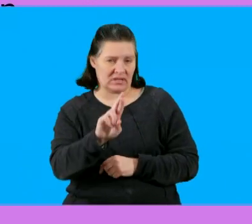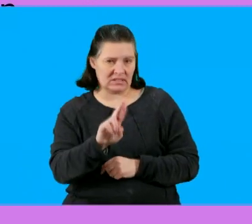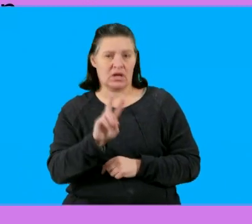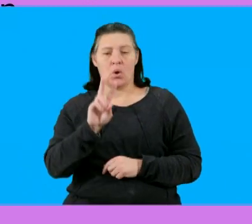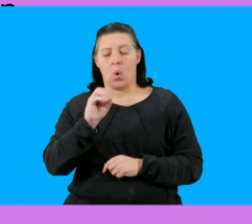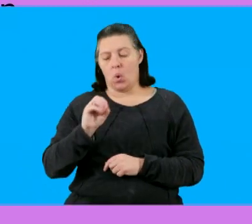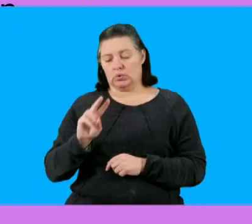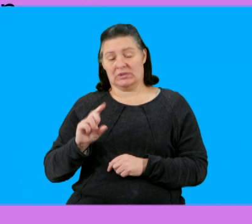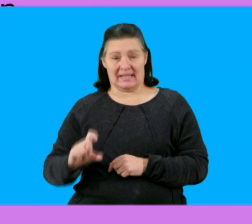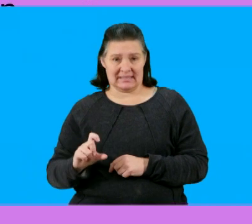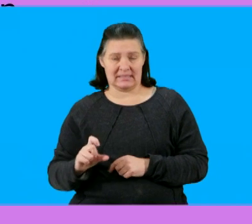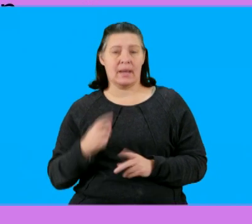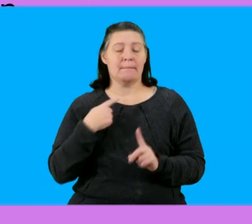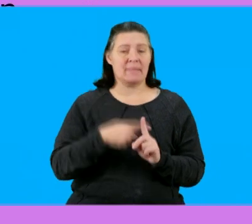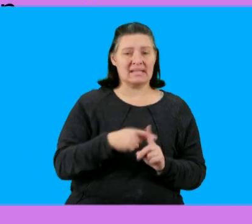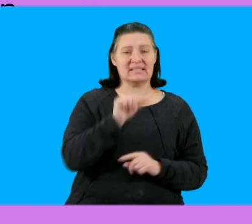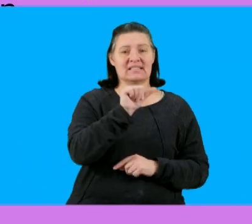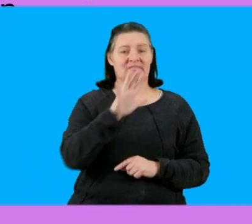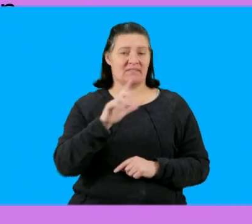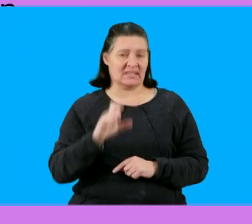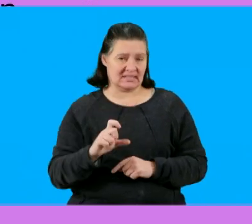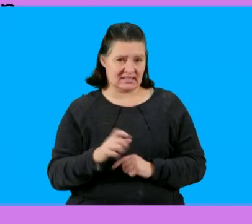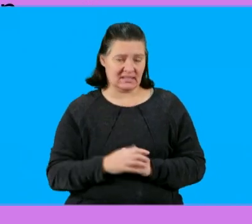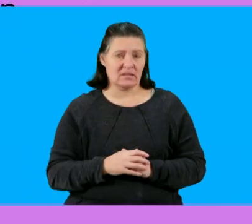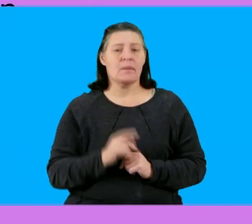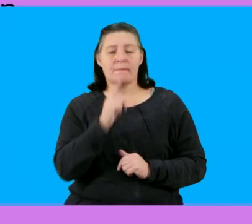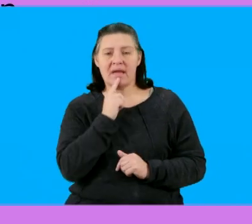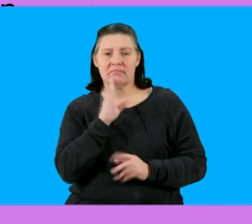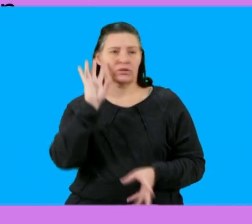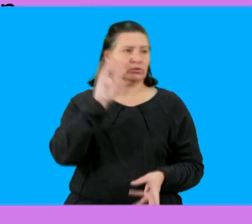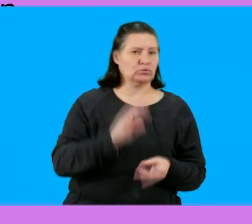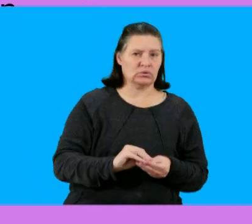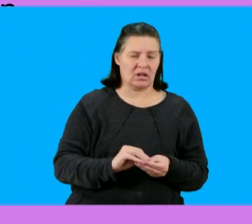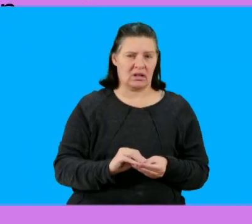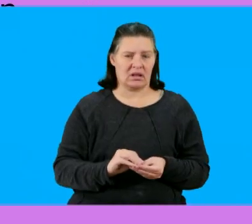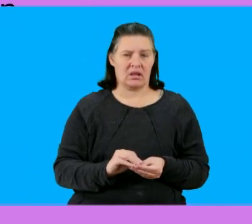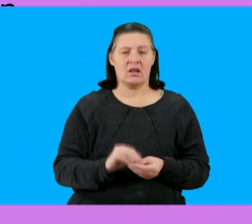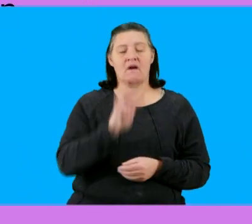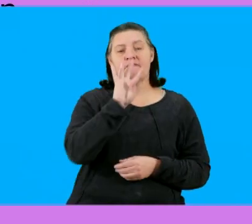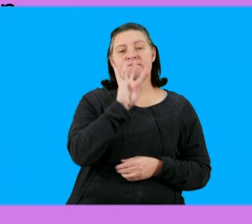365 rand and 2 cents plus 65 rand. That will take us to a total of